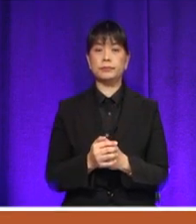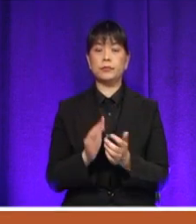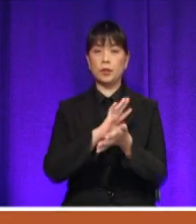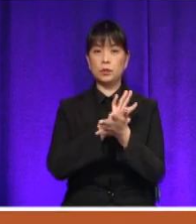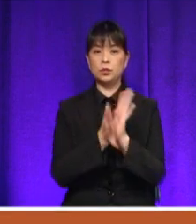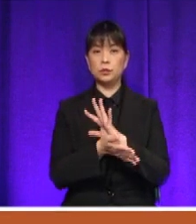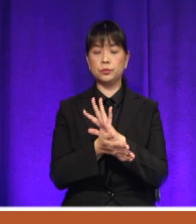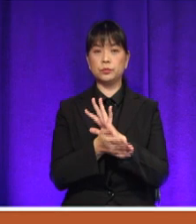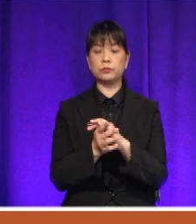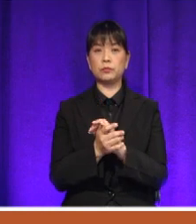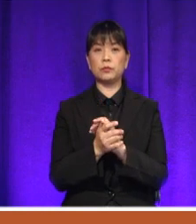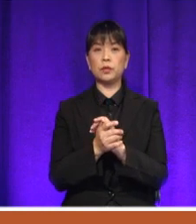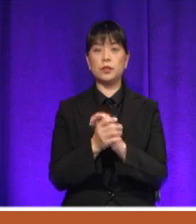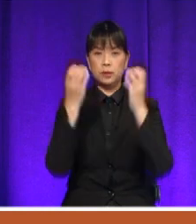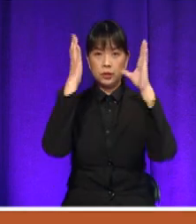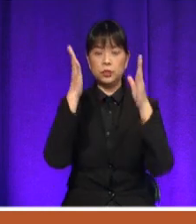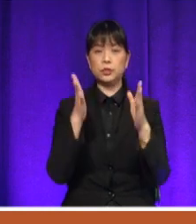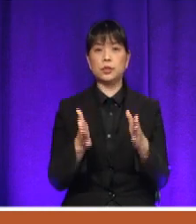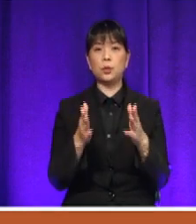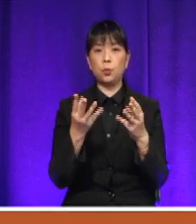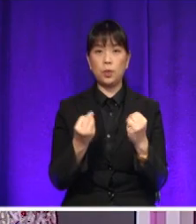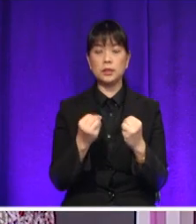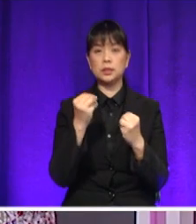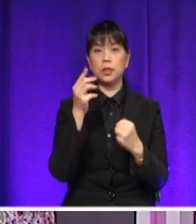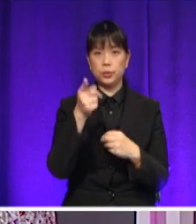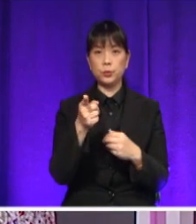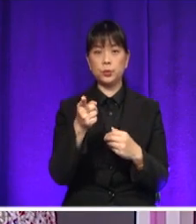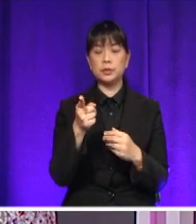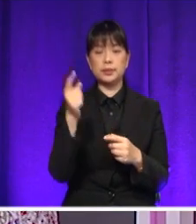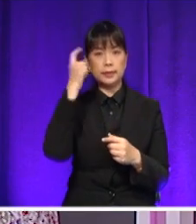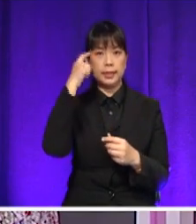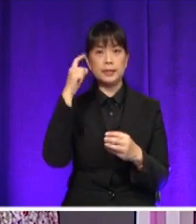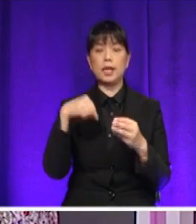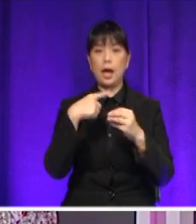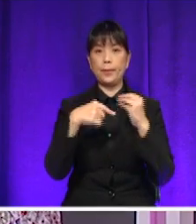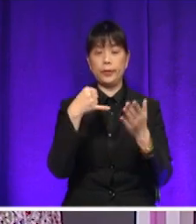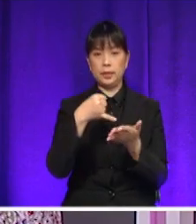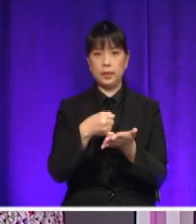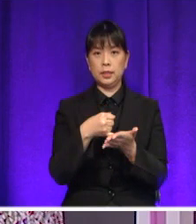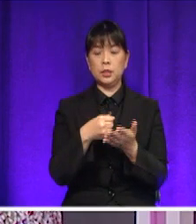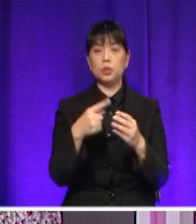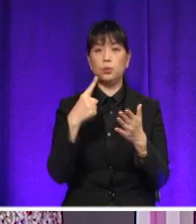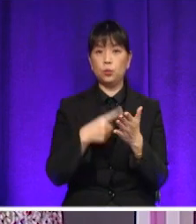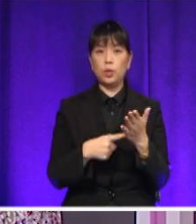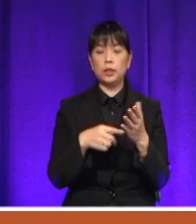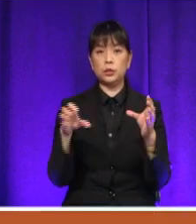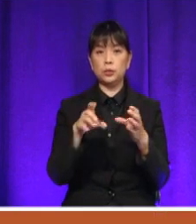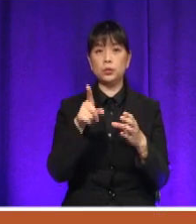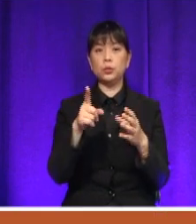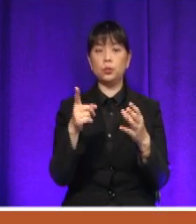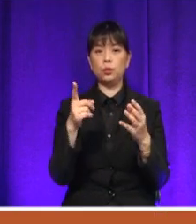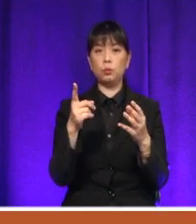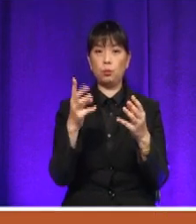So, I want you guys to think about this. What would you want to have at school?